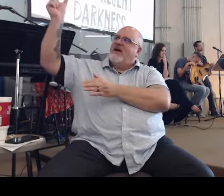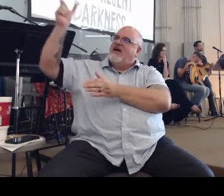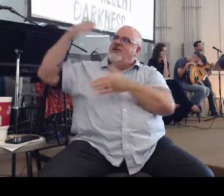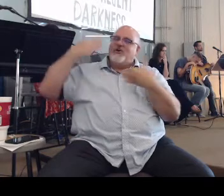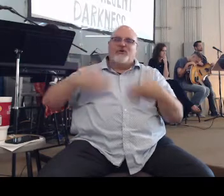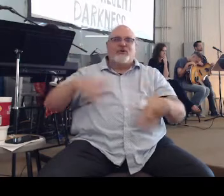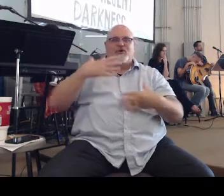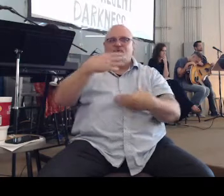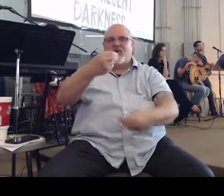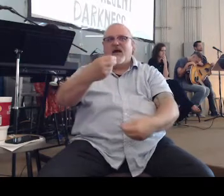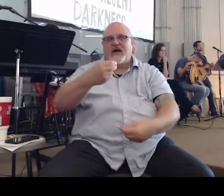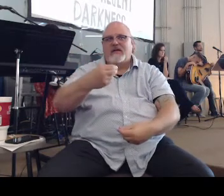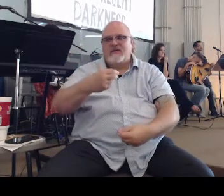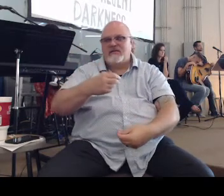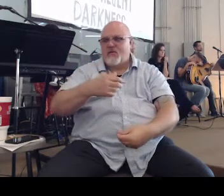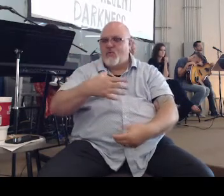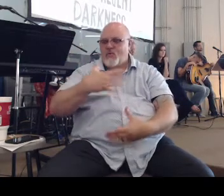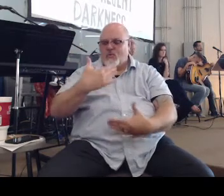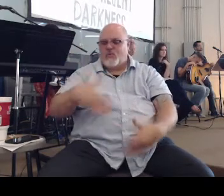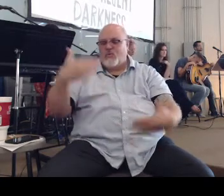as the light.